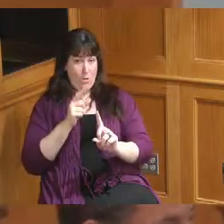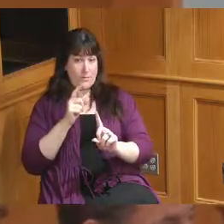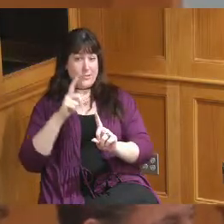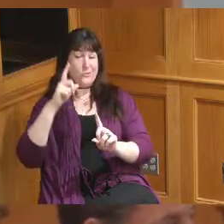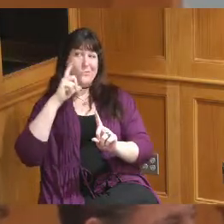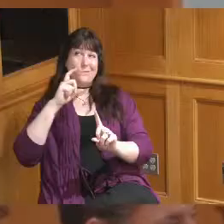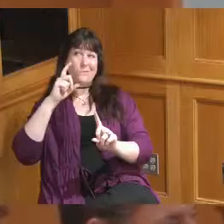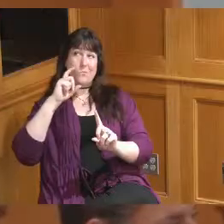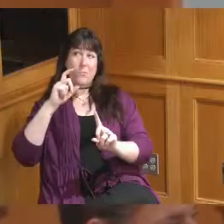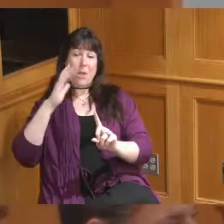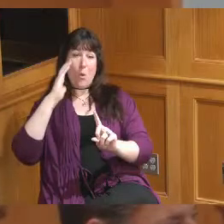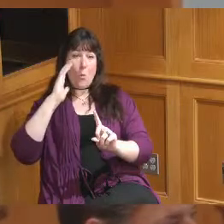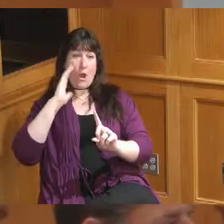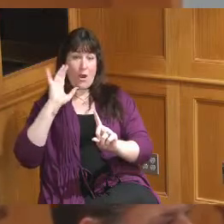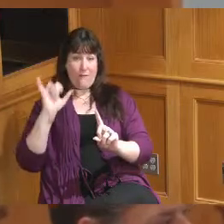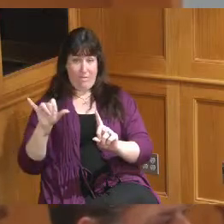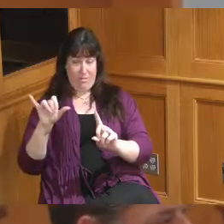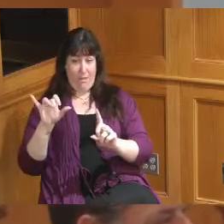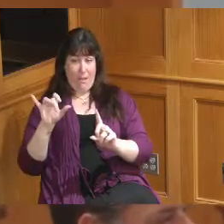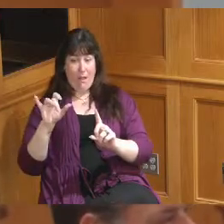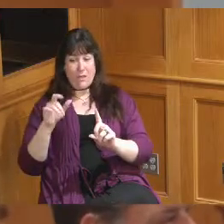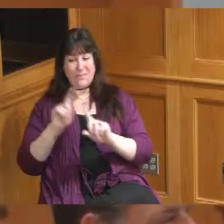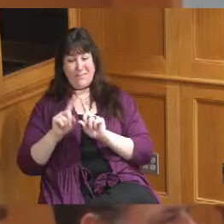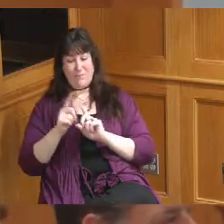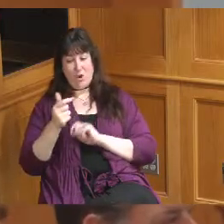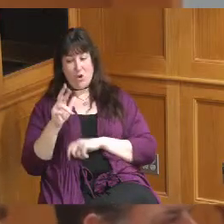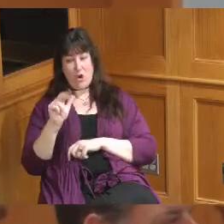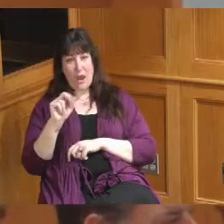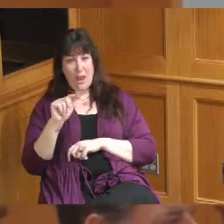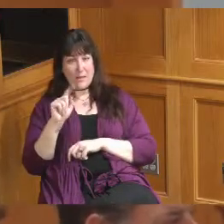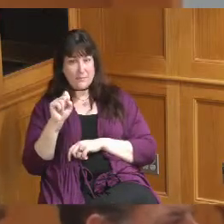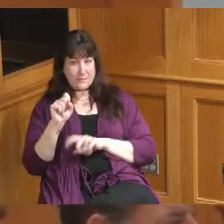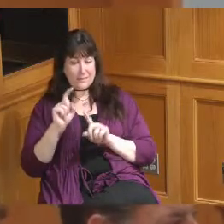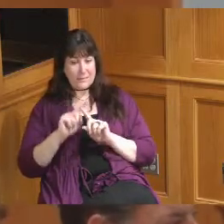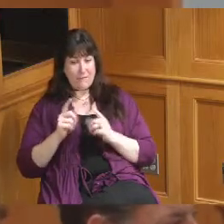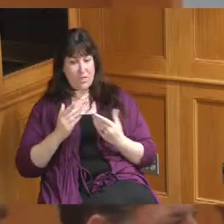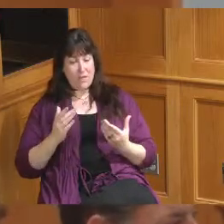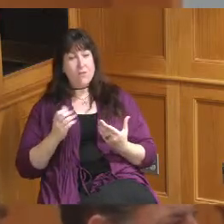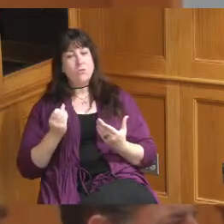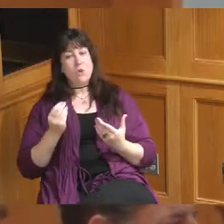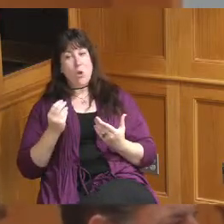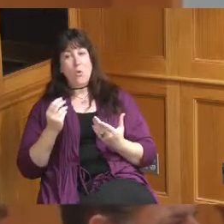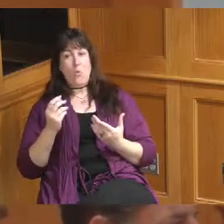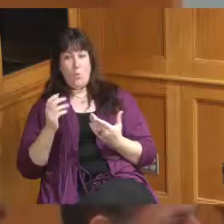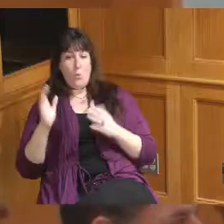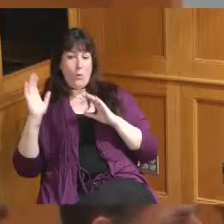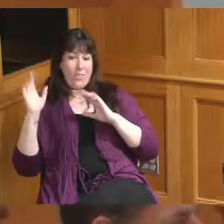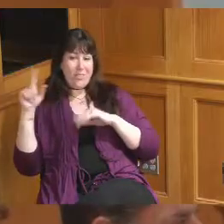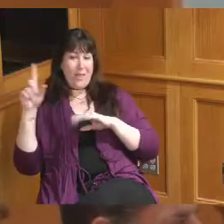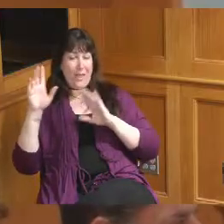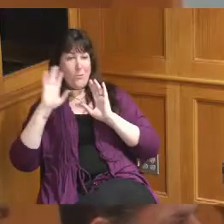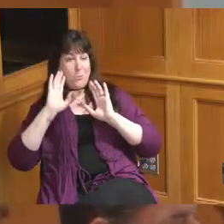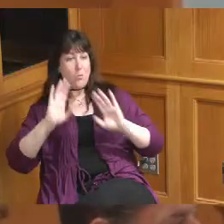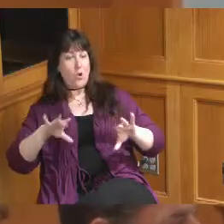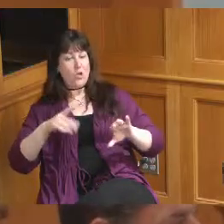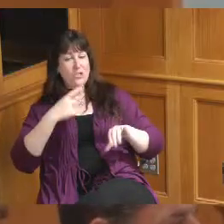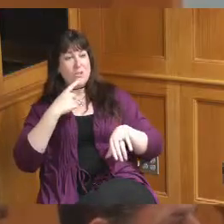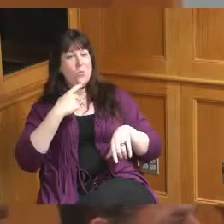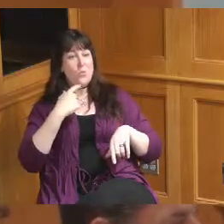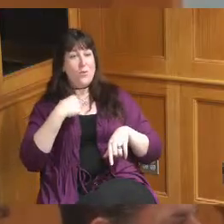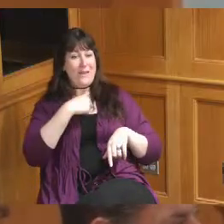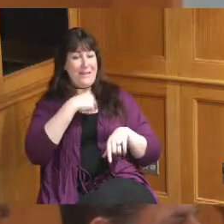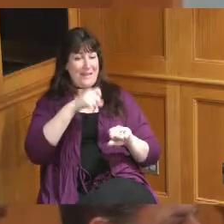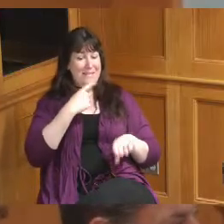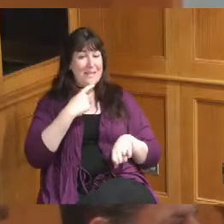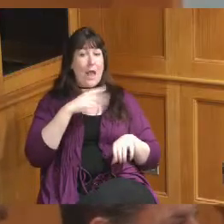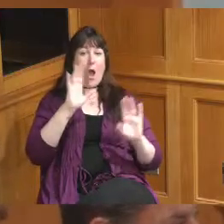and use the structure of this committee to then, when we get that information from the state, push that out throughout Hamilton County. Say, hey, we've heard this is an opportunity coming forward. Does